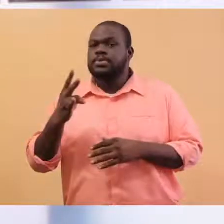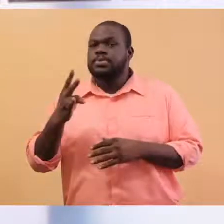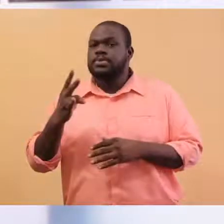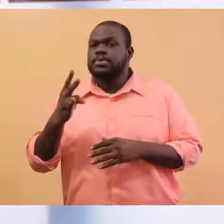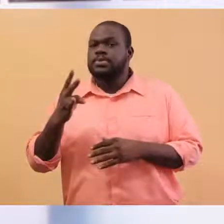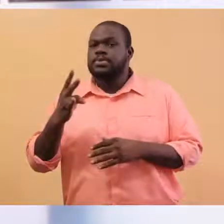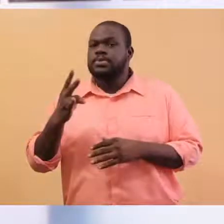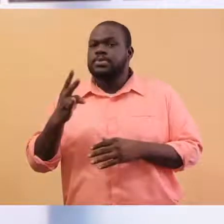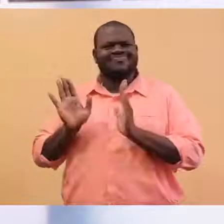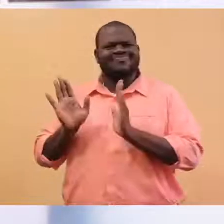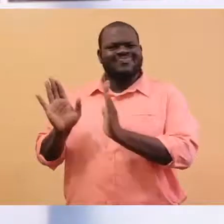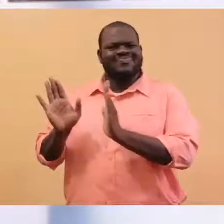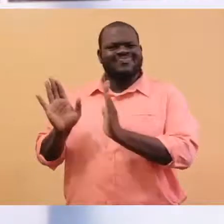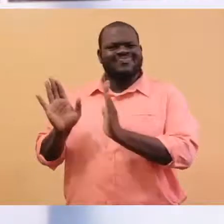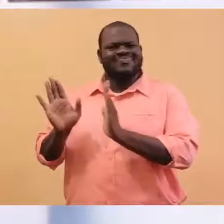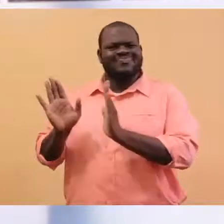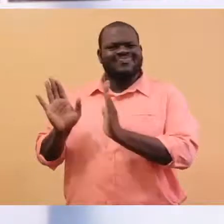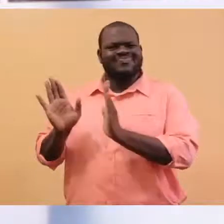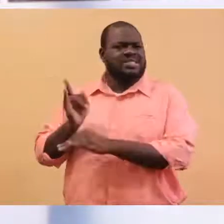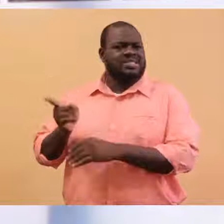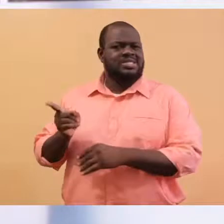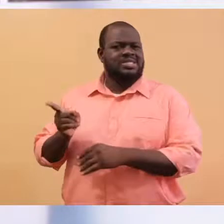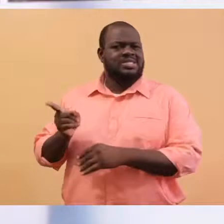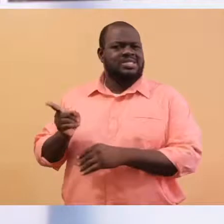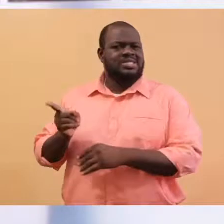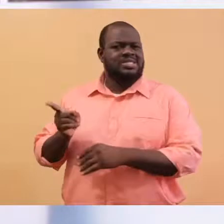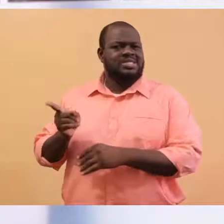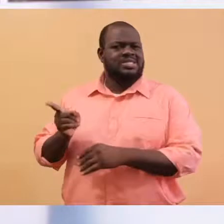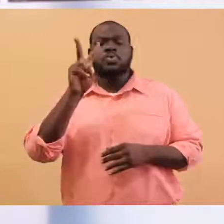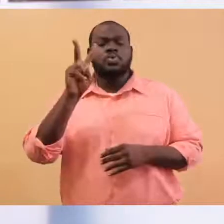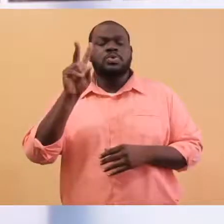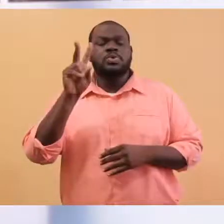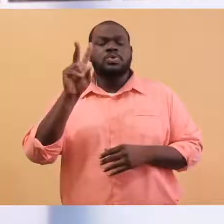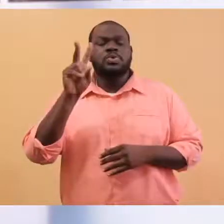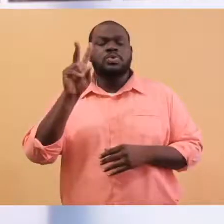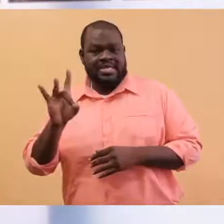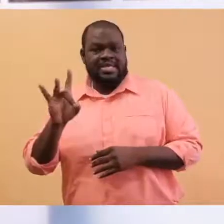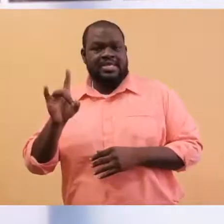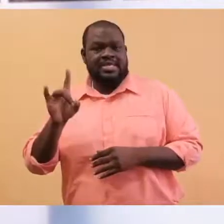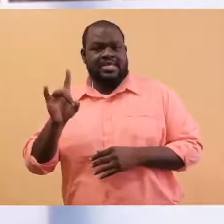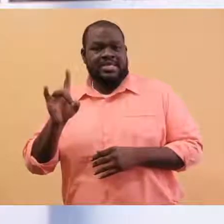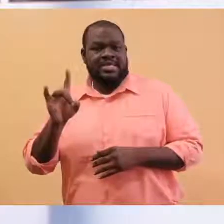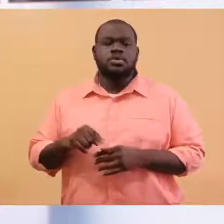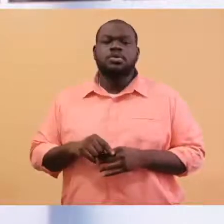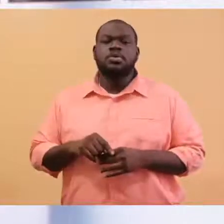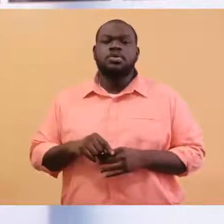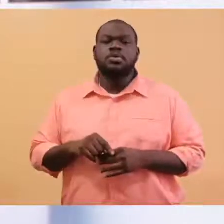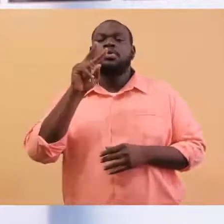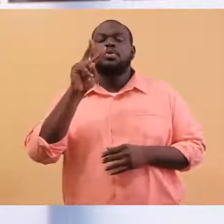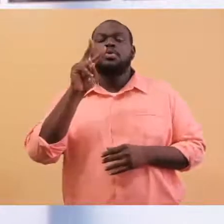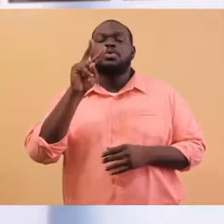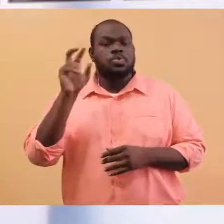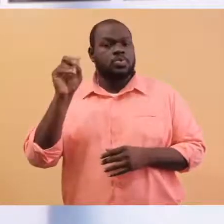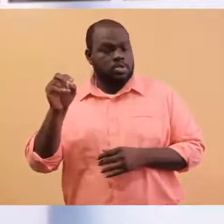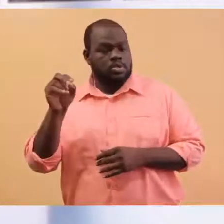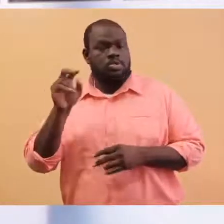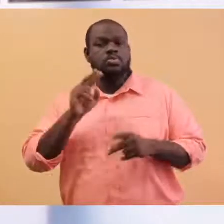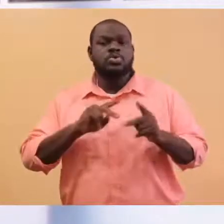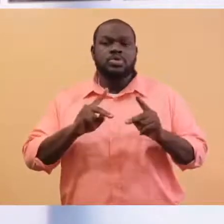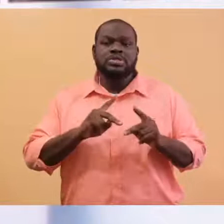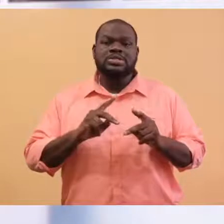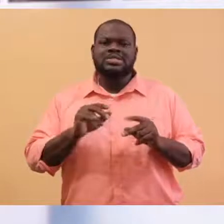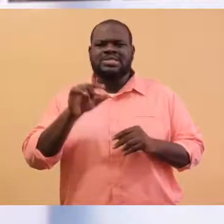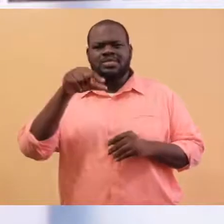institutional isolation, we currently have 128 active cases, 20 persons in institutional quarantine,